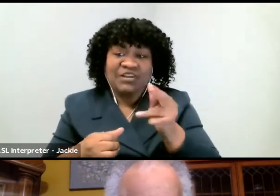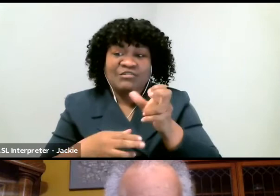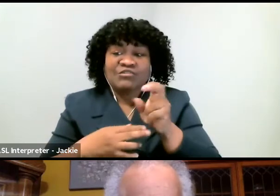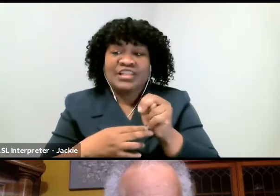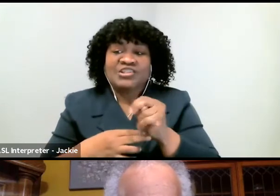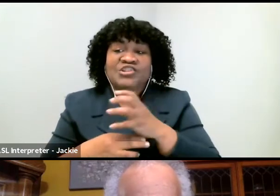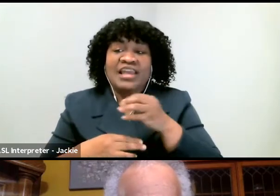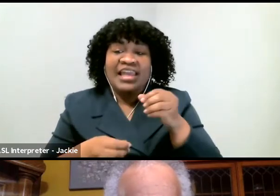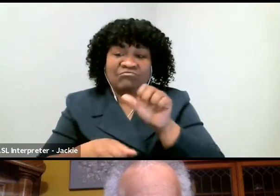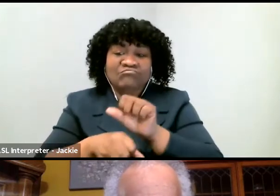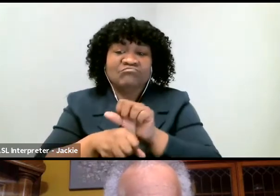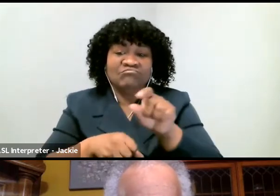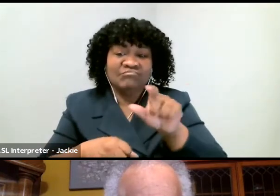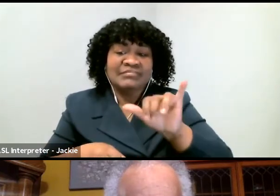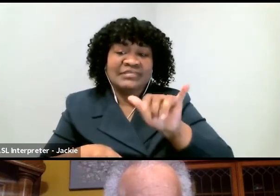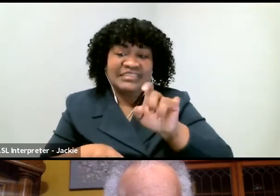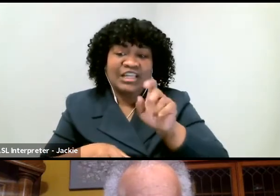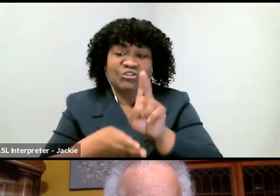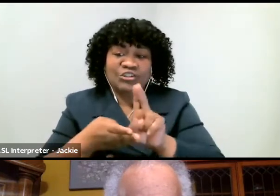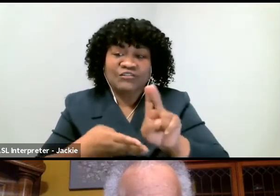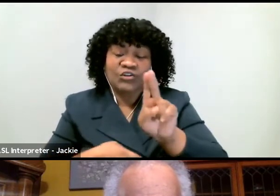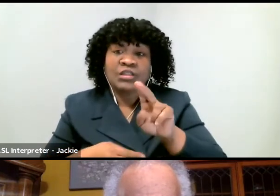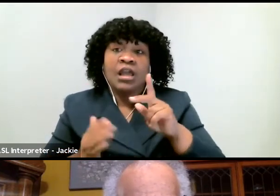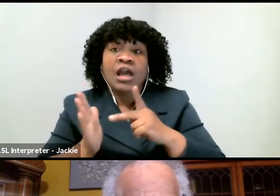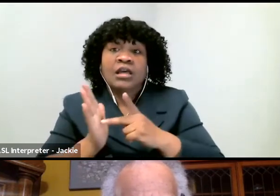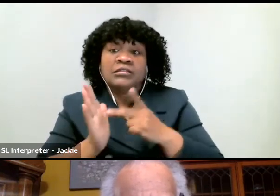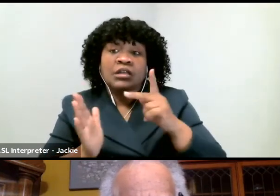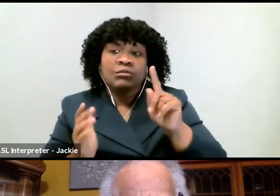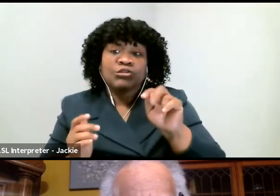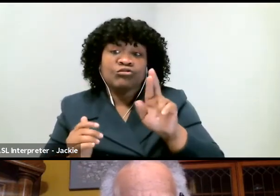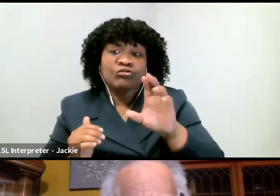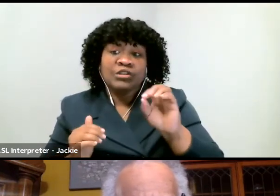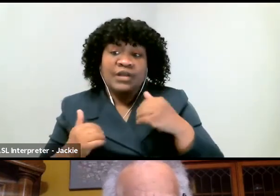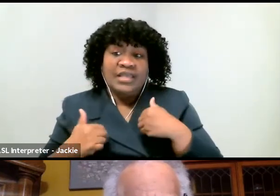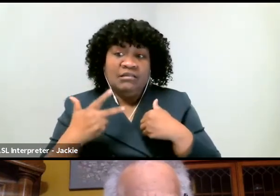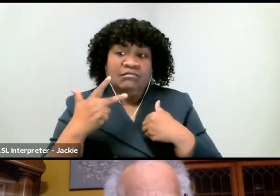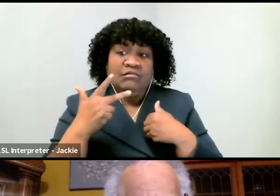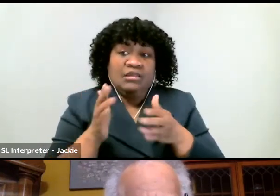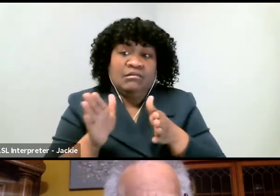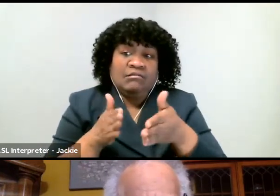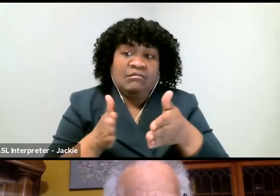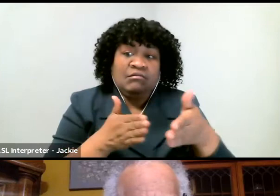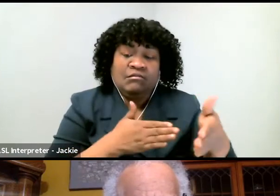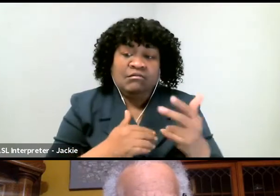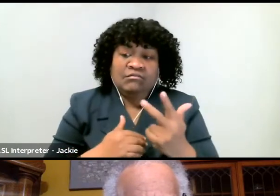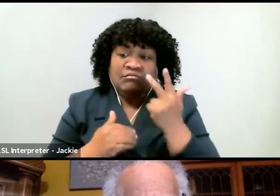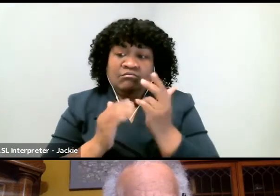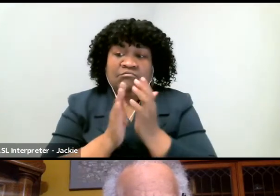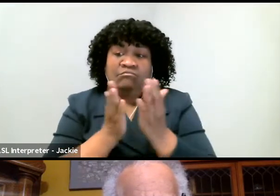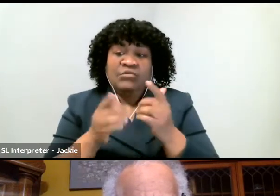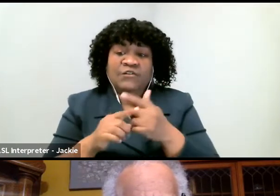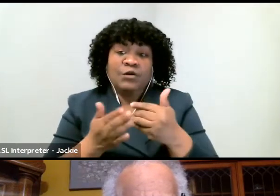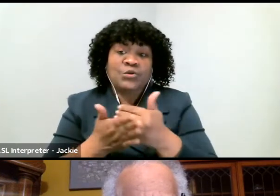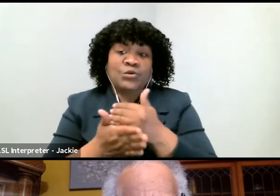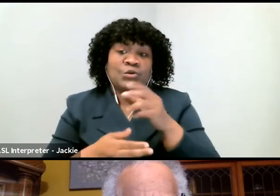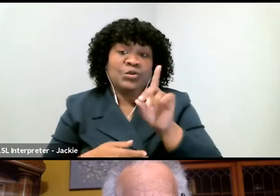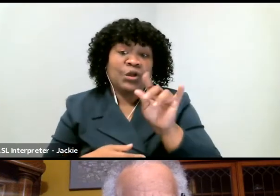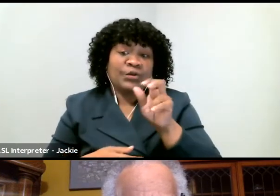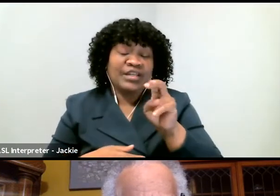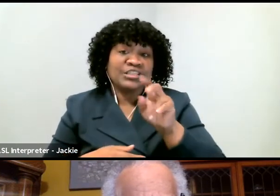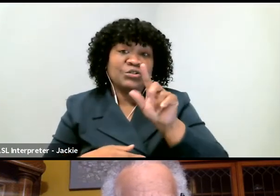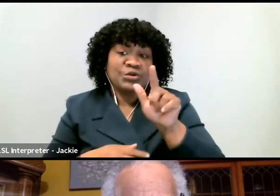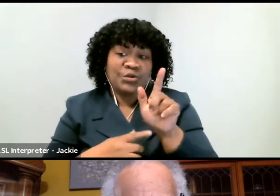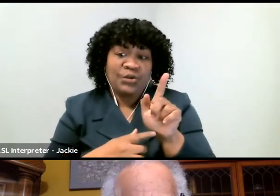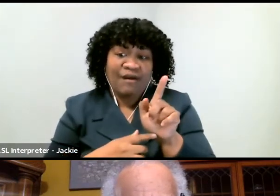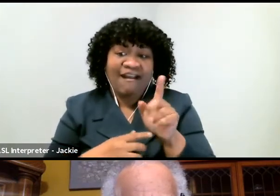at Yale University. Double Trio, a box set of three new books of poetry, is forthcoming from New Directions in 2021. Mackey